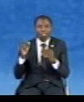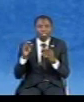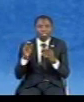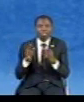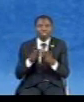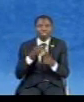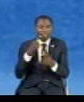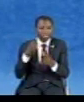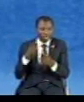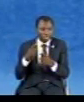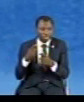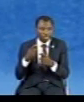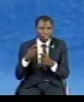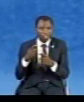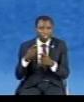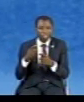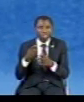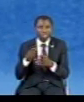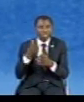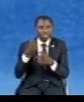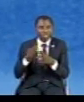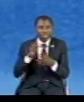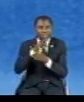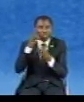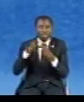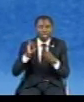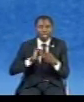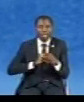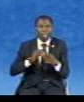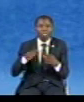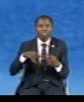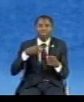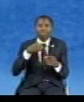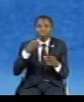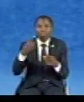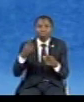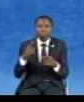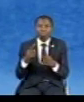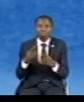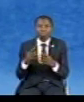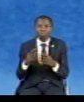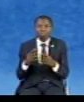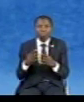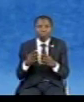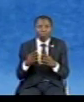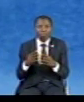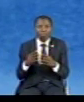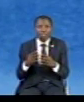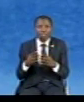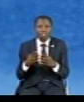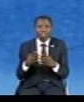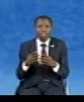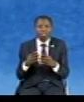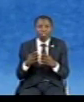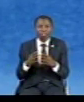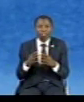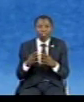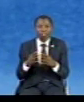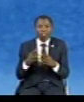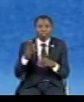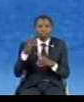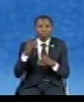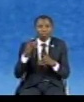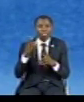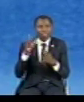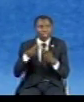when I told her, she said, no, that Christ did it for us without taking kobo. And from there, I said,